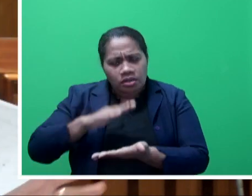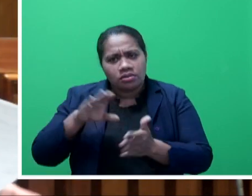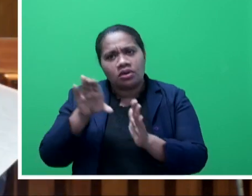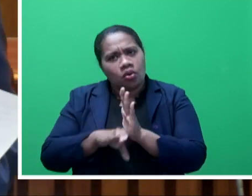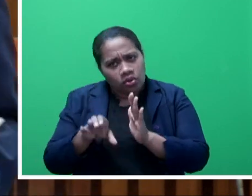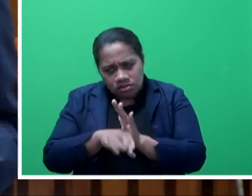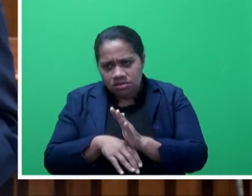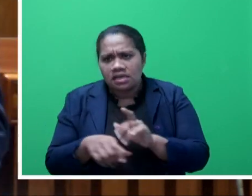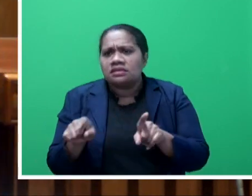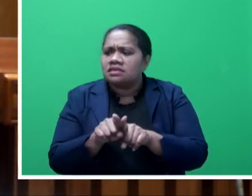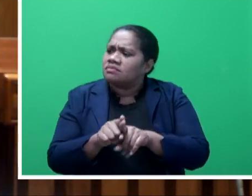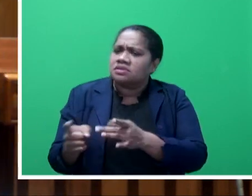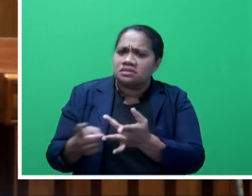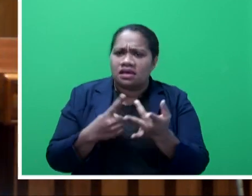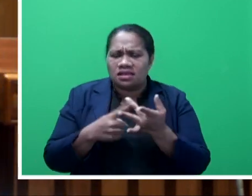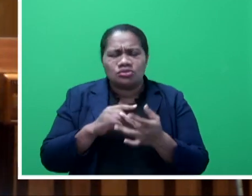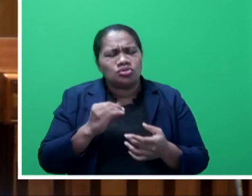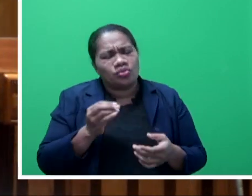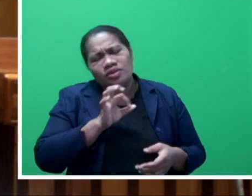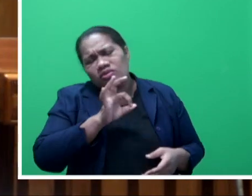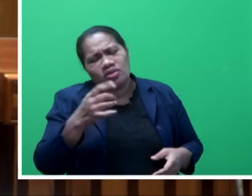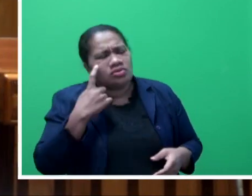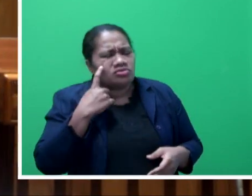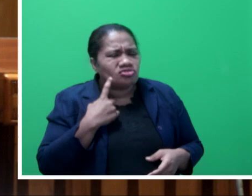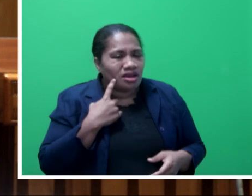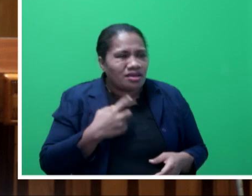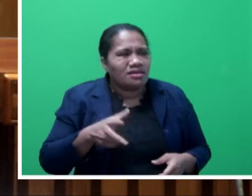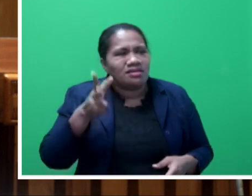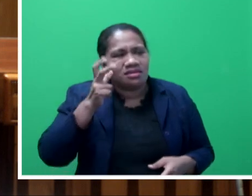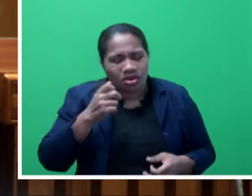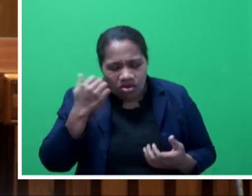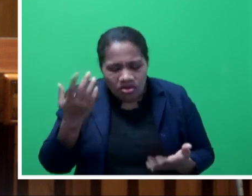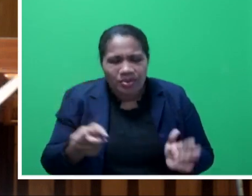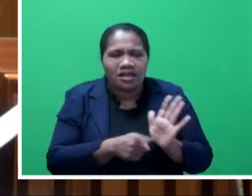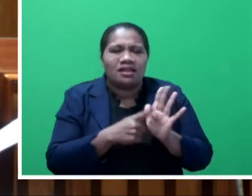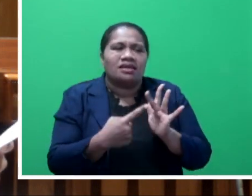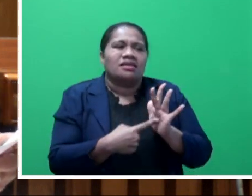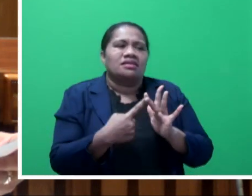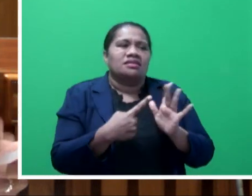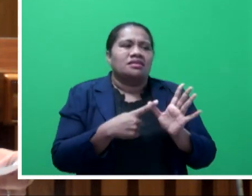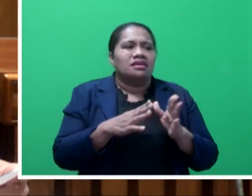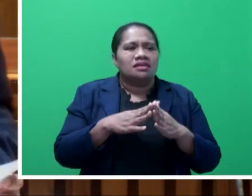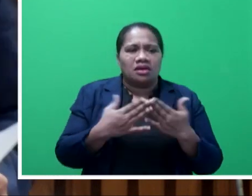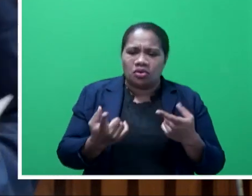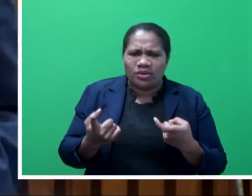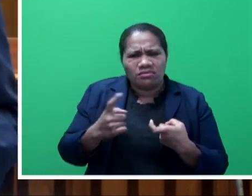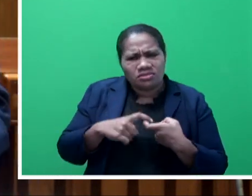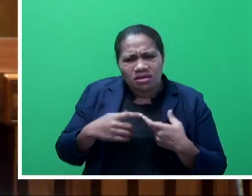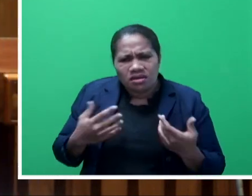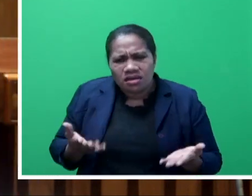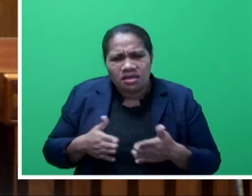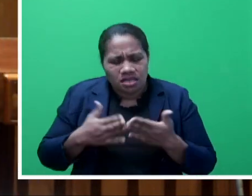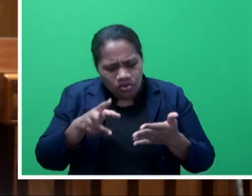areas. So let's not try and pontificate. Honourable Lithian Barabi obviously has now joined the fray, is now reading